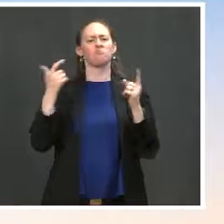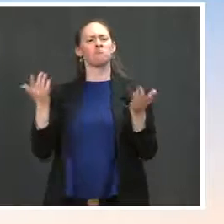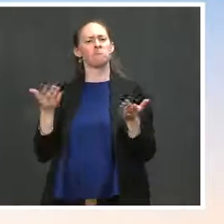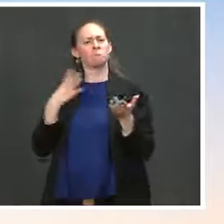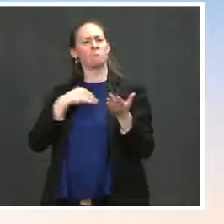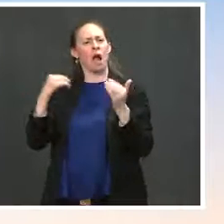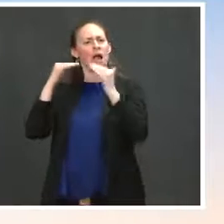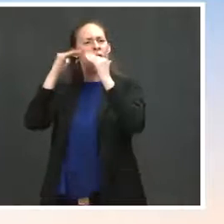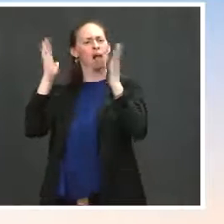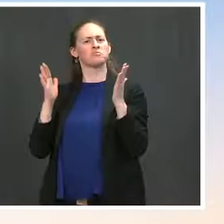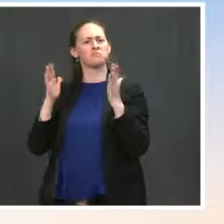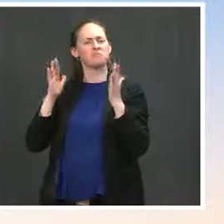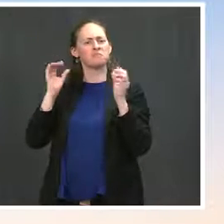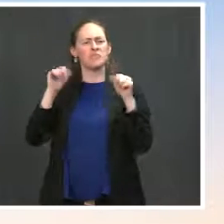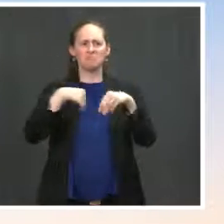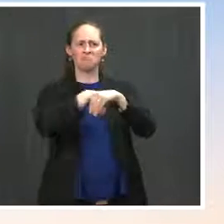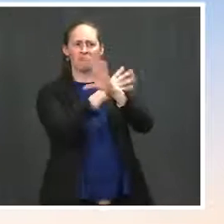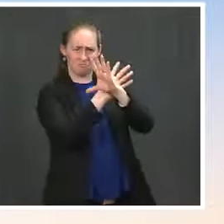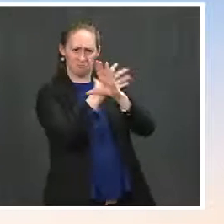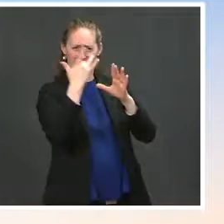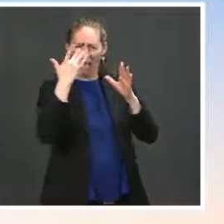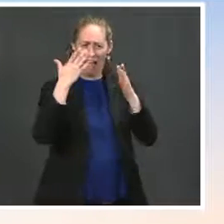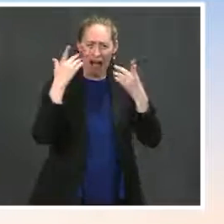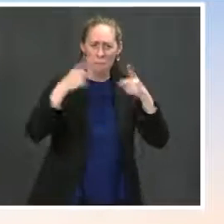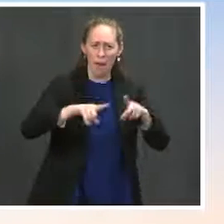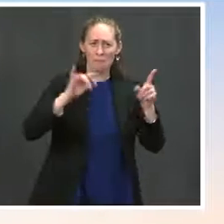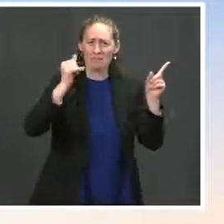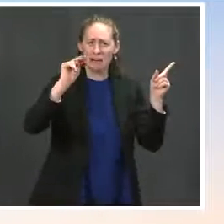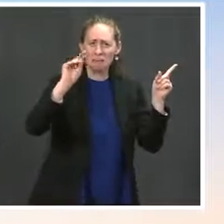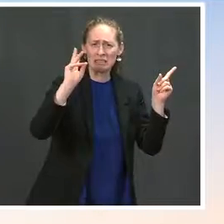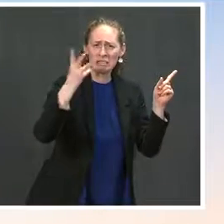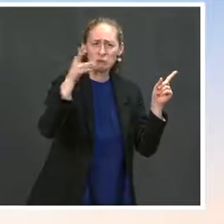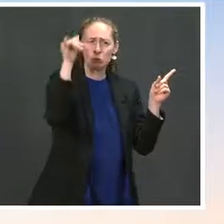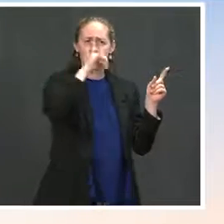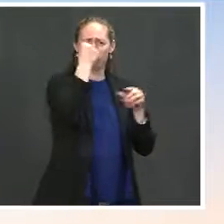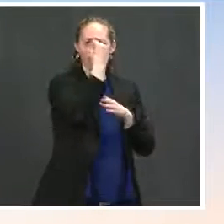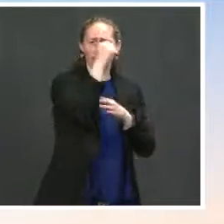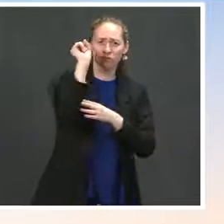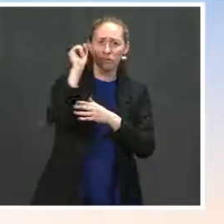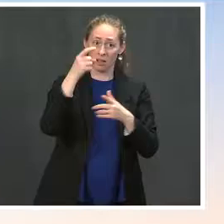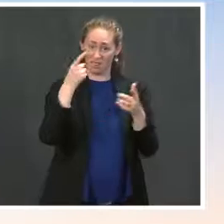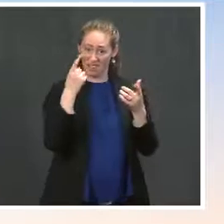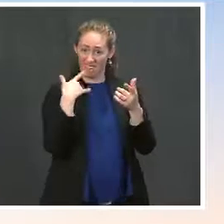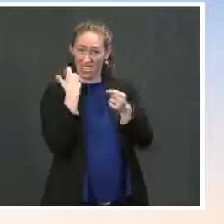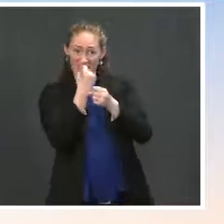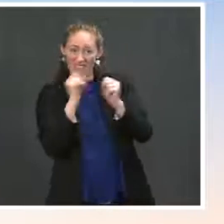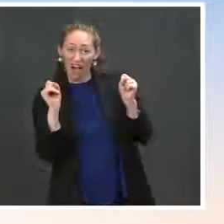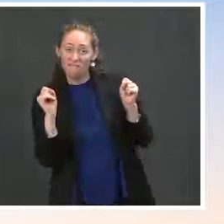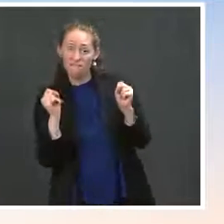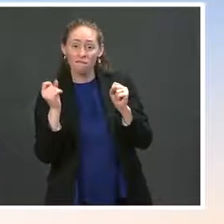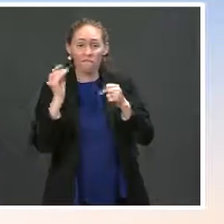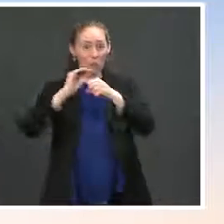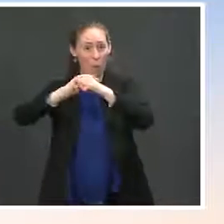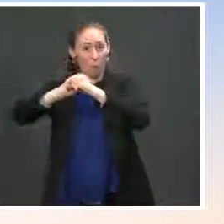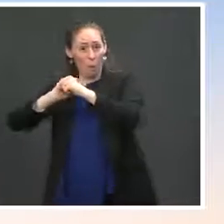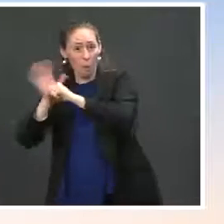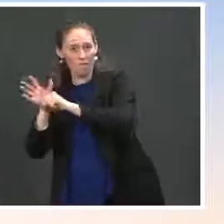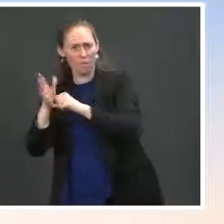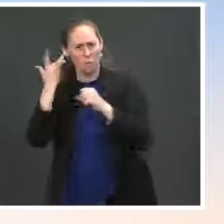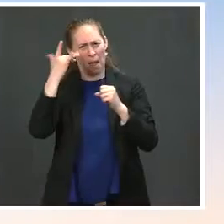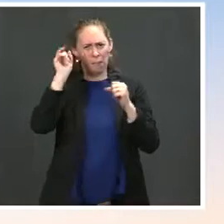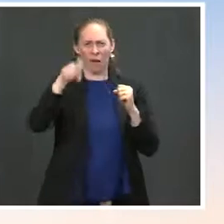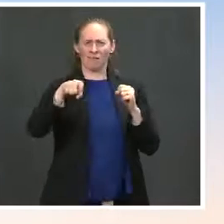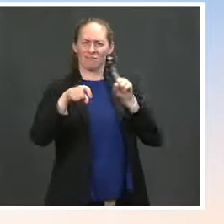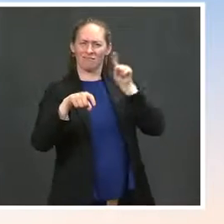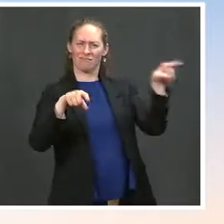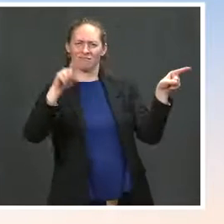everything that happened on January 6th and given the concerns about, the coronavirus. Why is it important for him to,